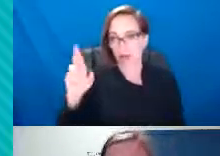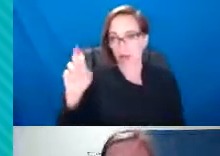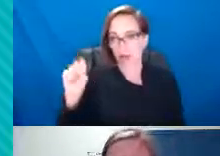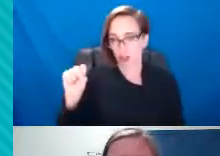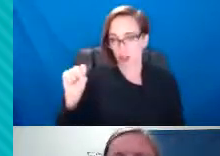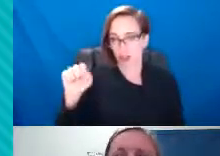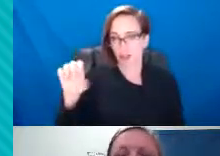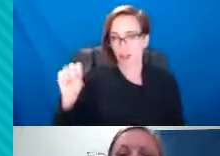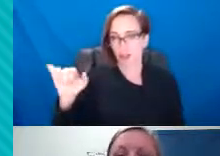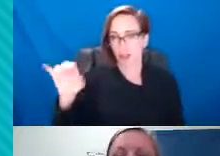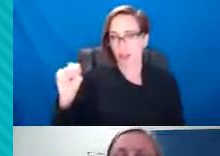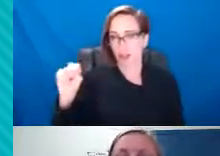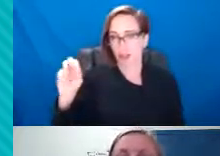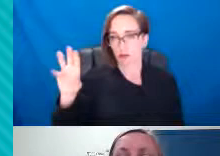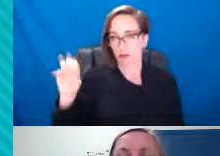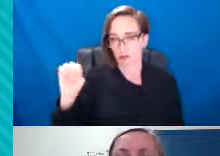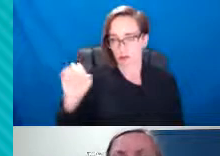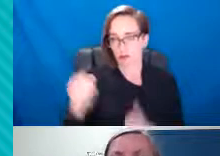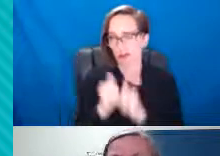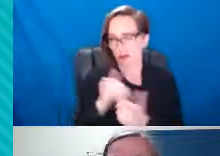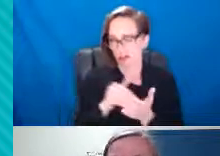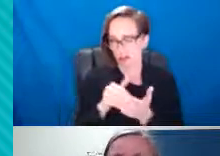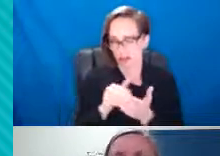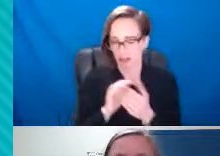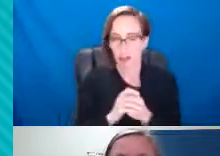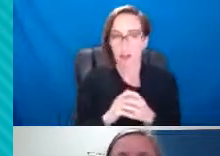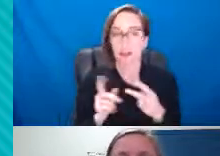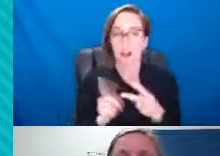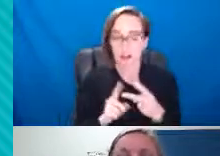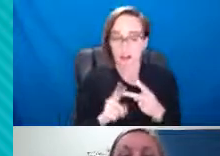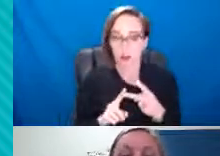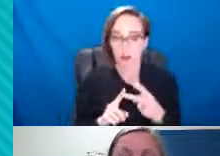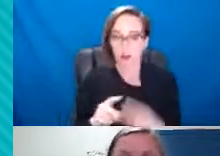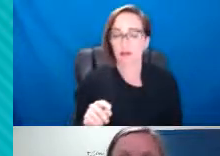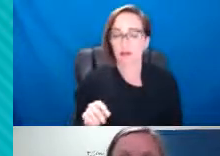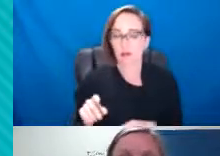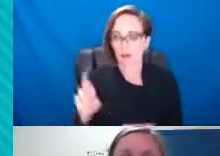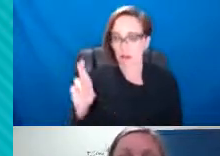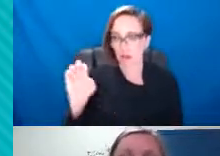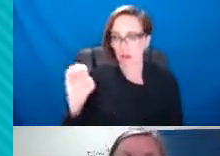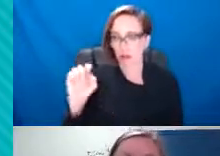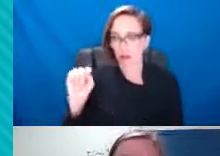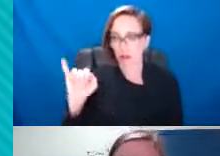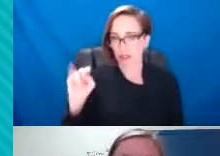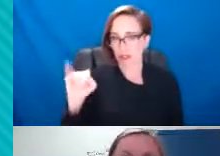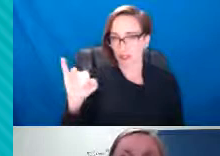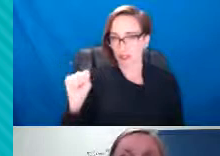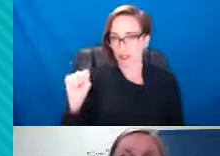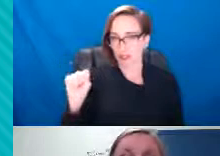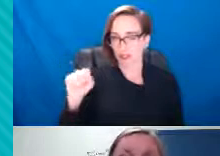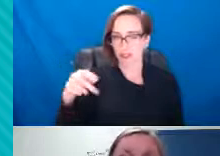is Usher syndrome. And with that, retinitis pigmentosa is the vision loss that is part